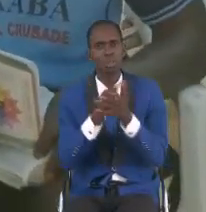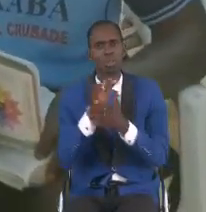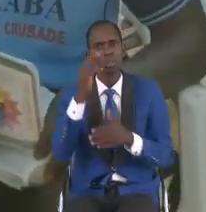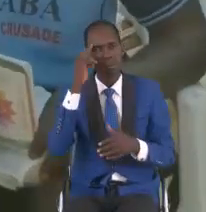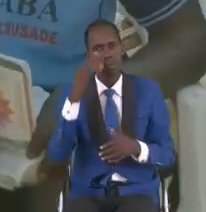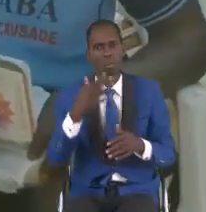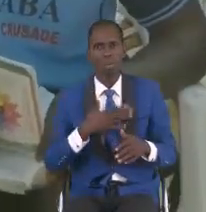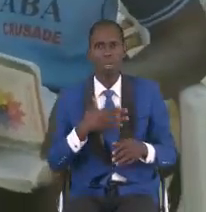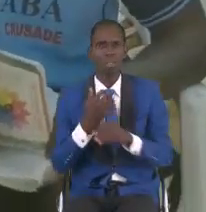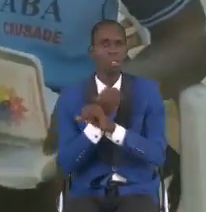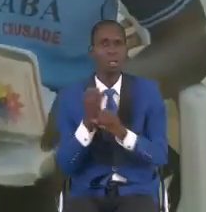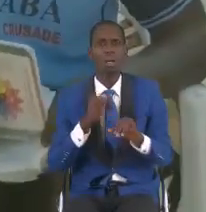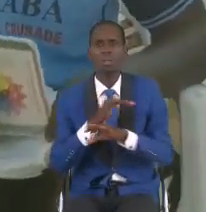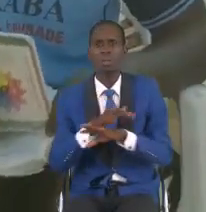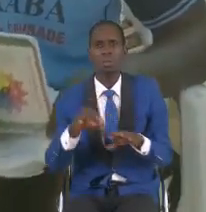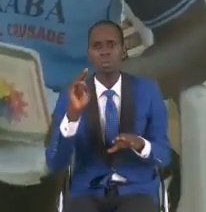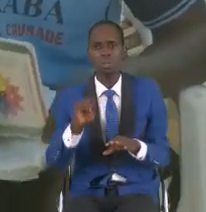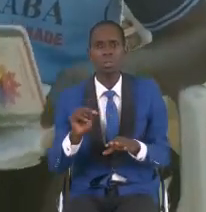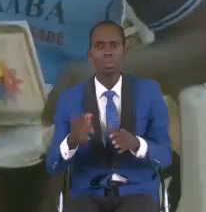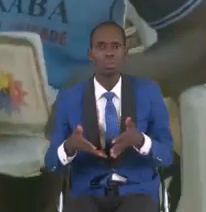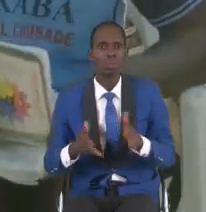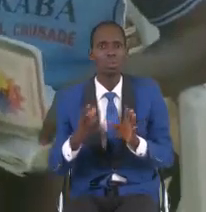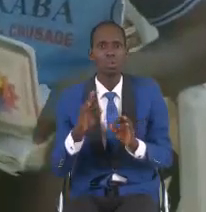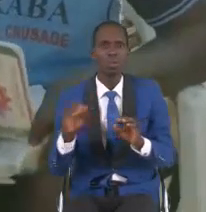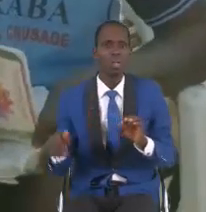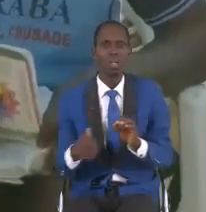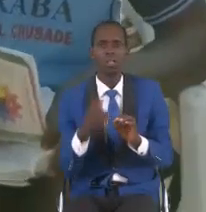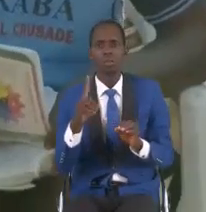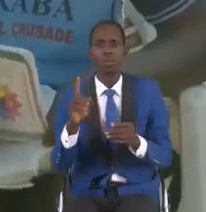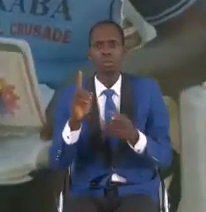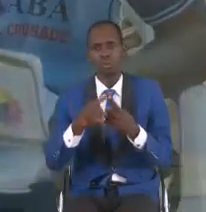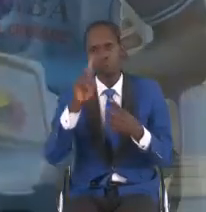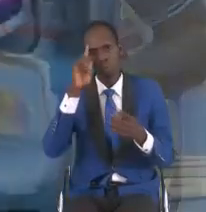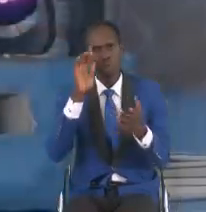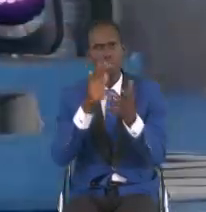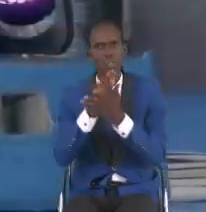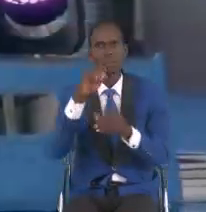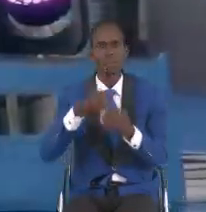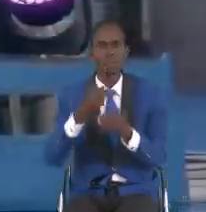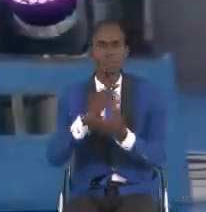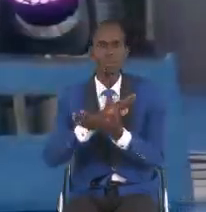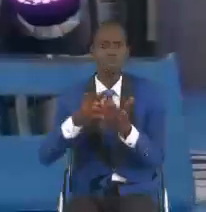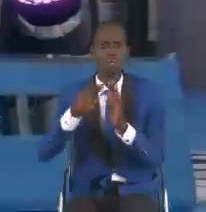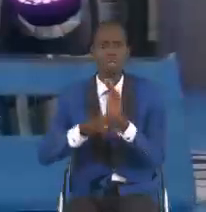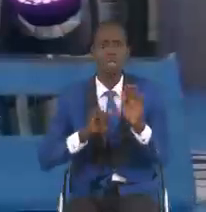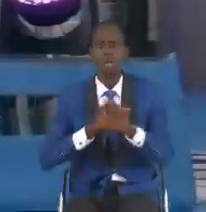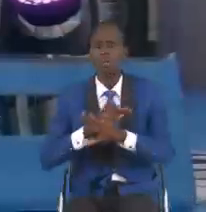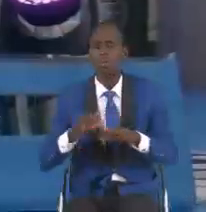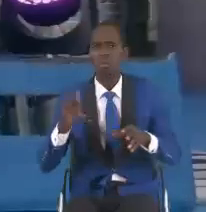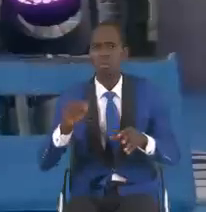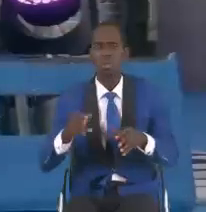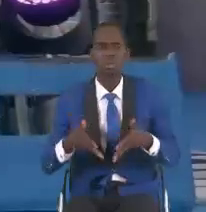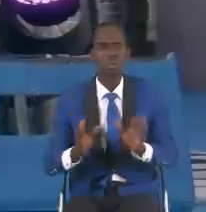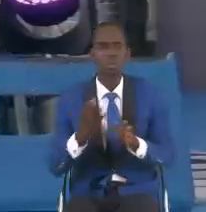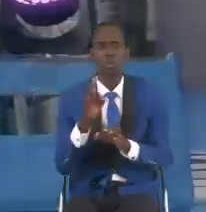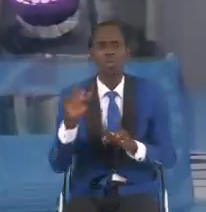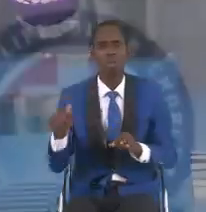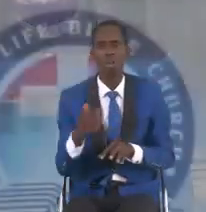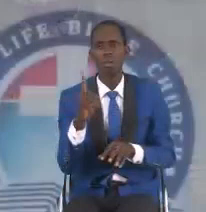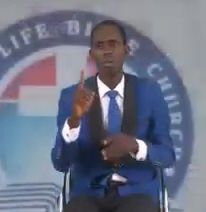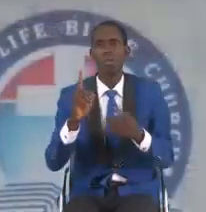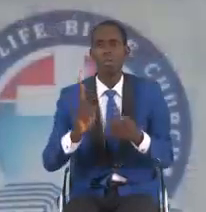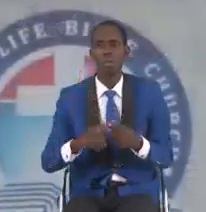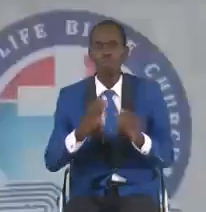salvation. I don't need the permission of anyone to believe in holiness. I don't need the permission of anyone to